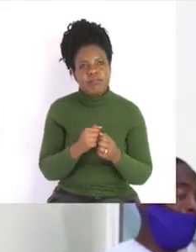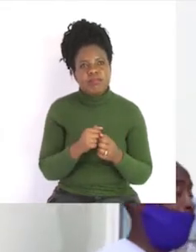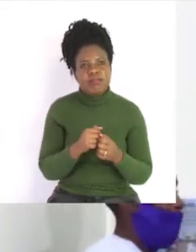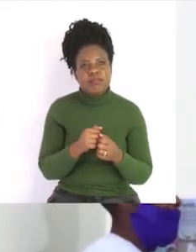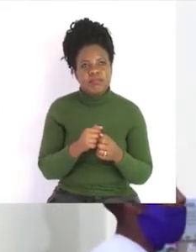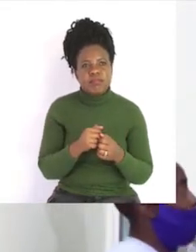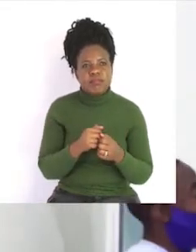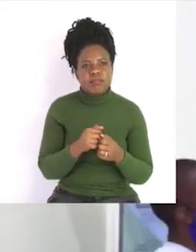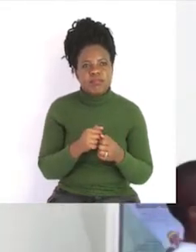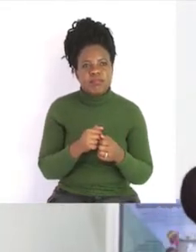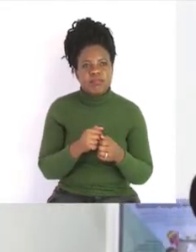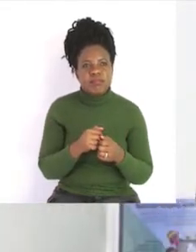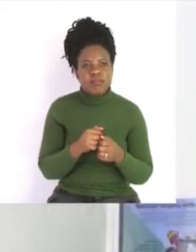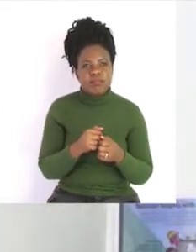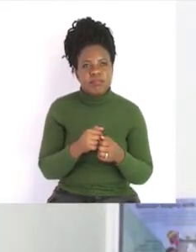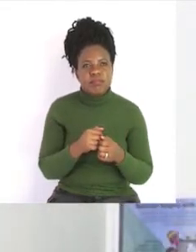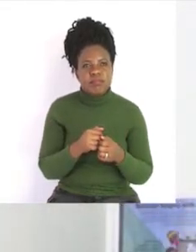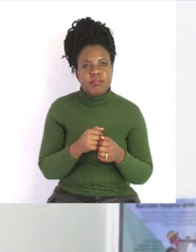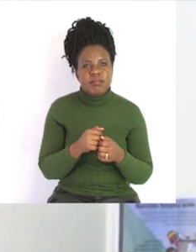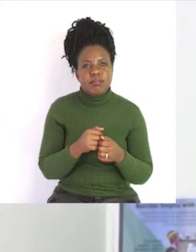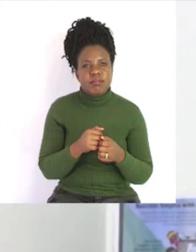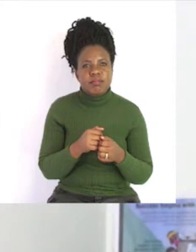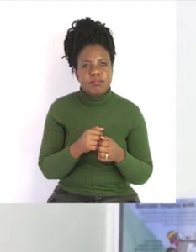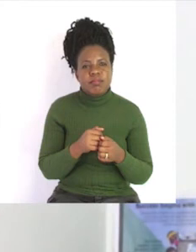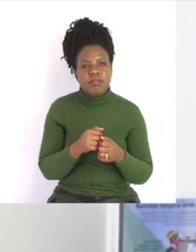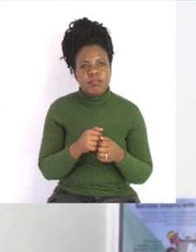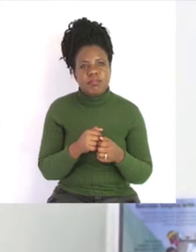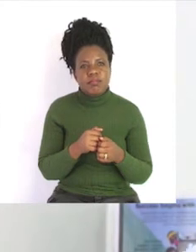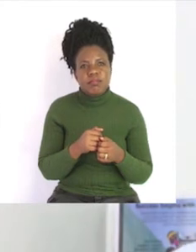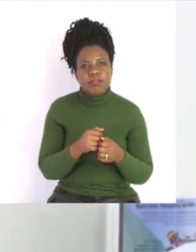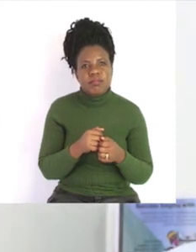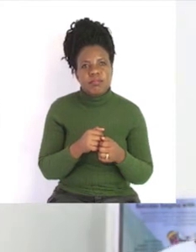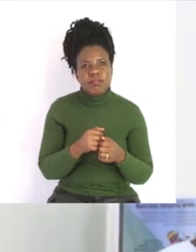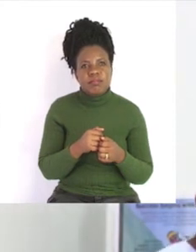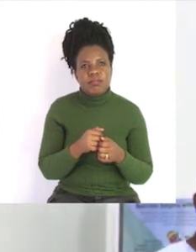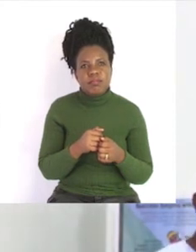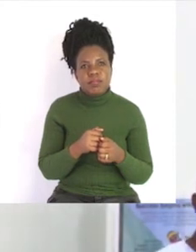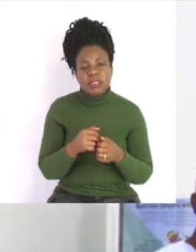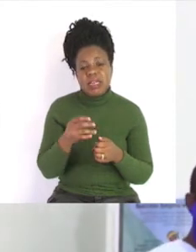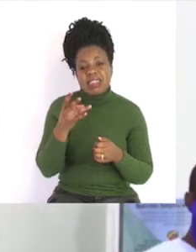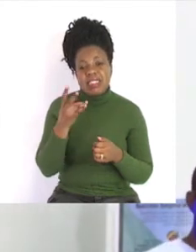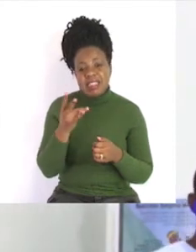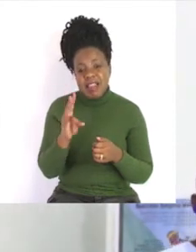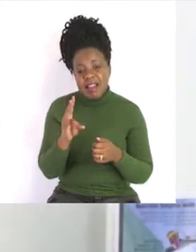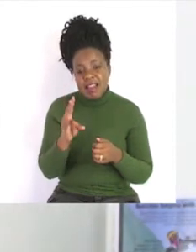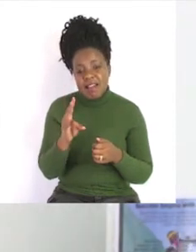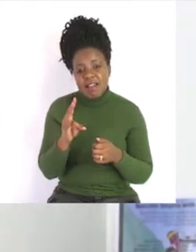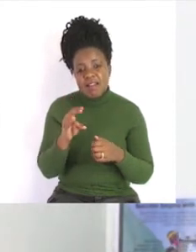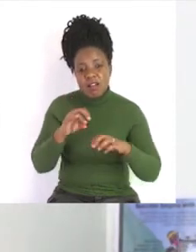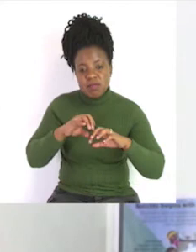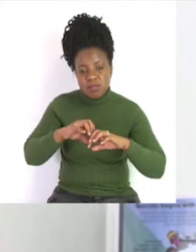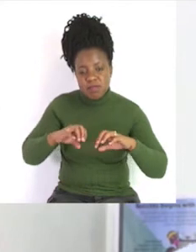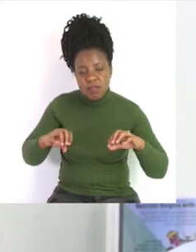this concept. Remember that this 7 is not divided. It was supposed to be divided. And if you can